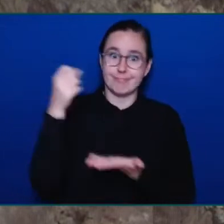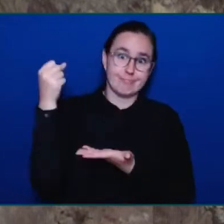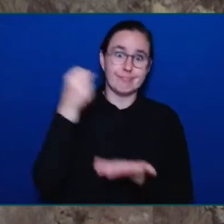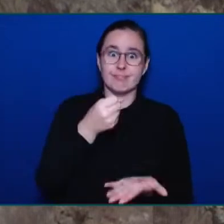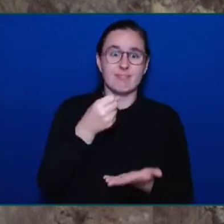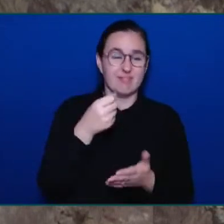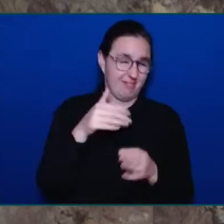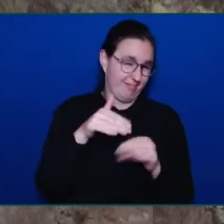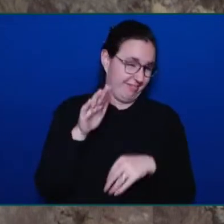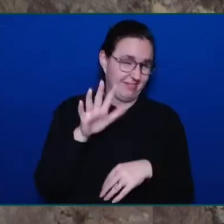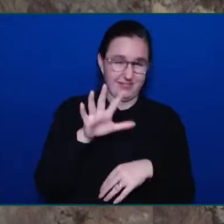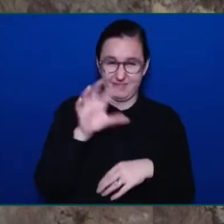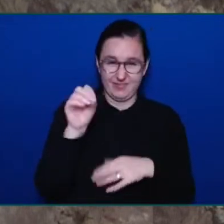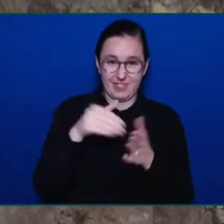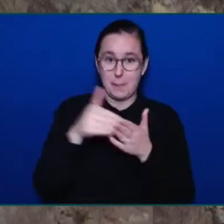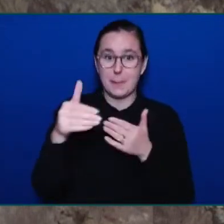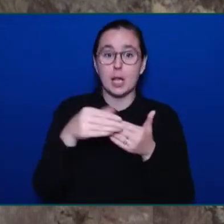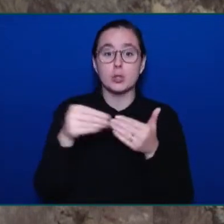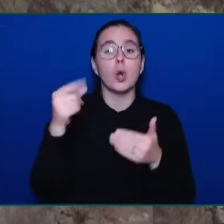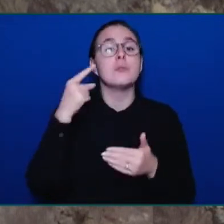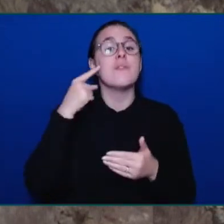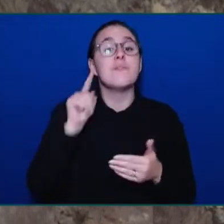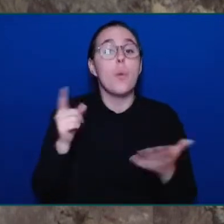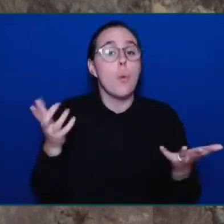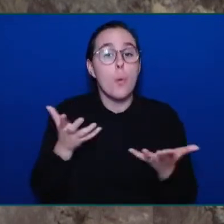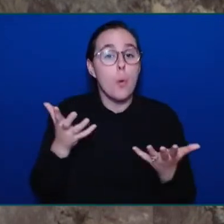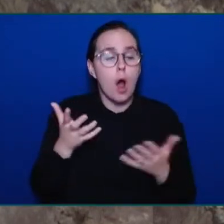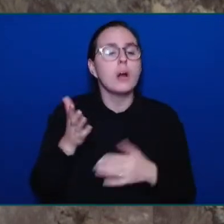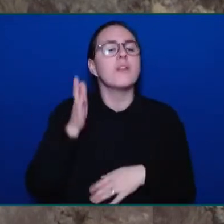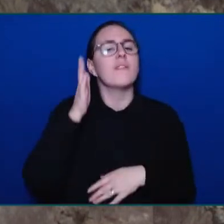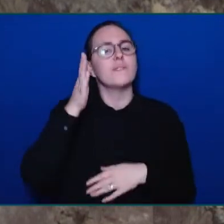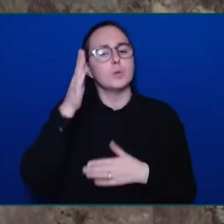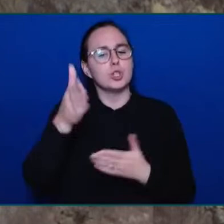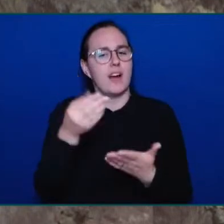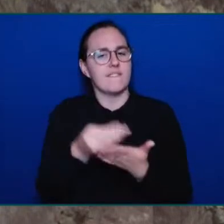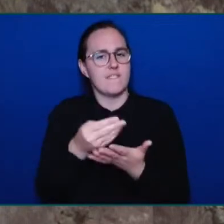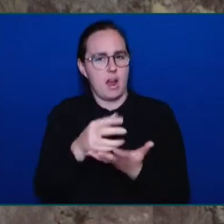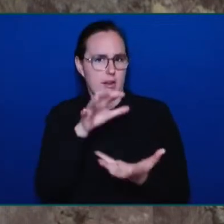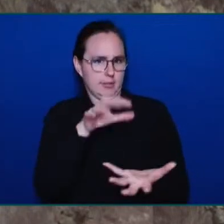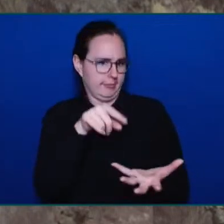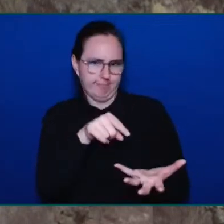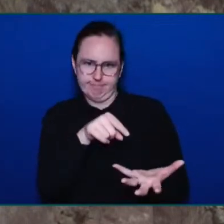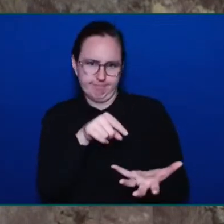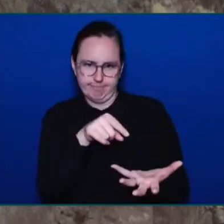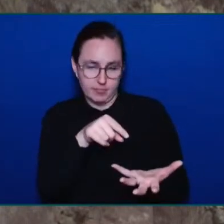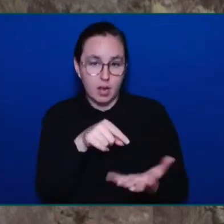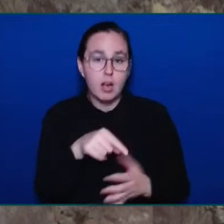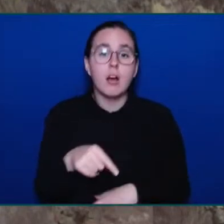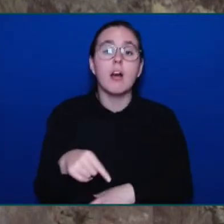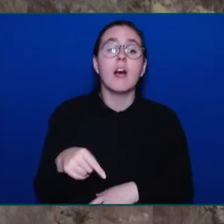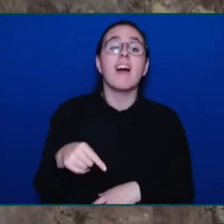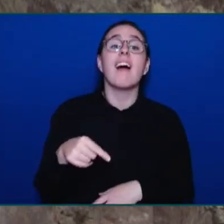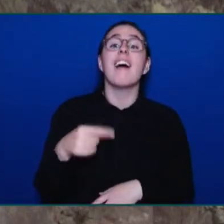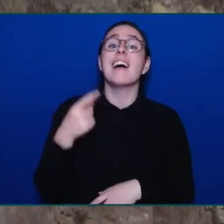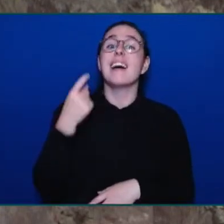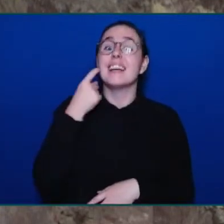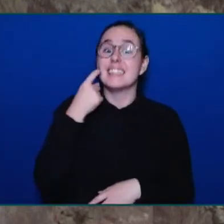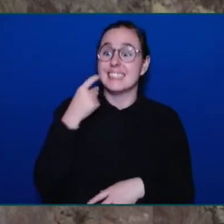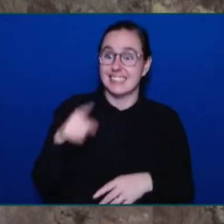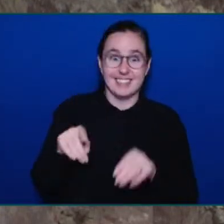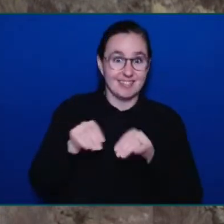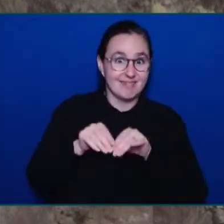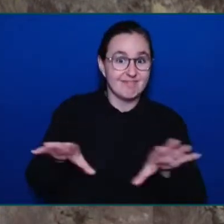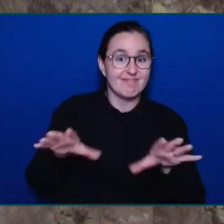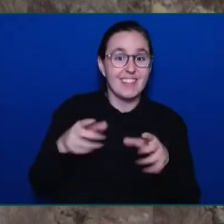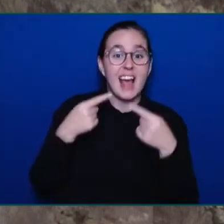future. And as well, the Premier and I made a splash announcement earlier this month that we are providing Metro Vancouver with